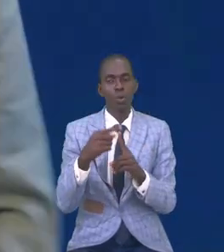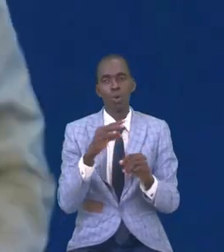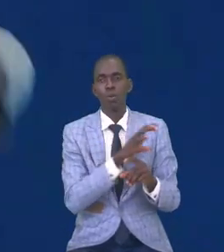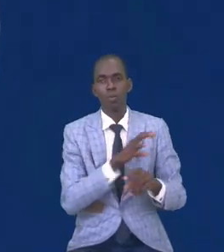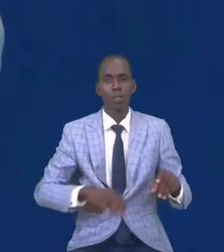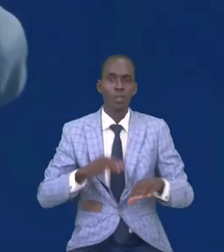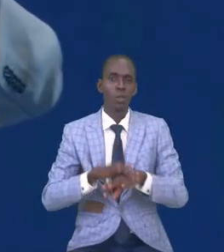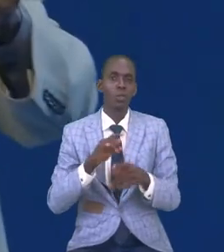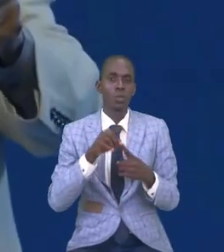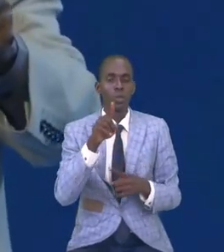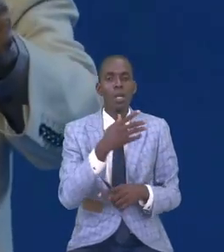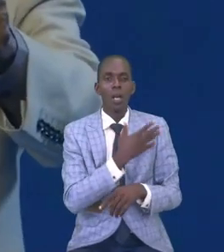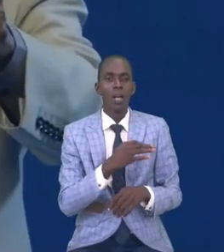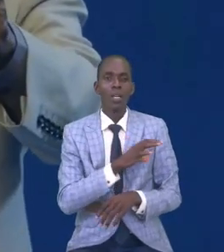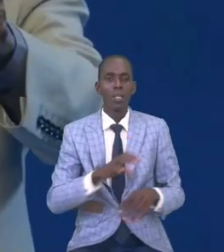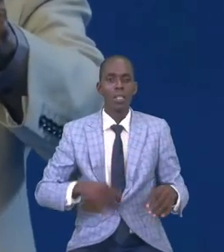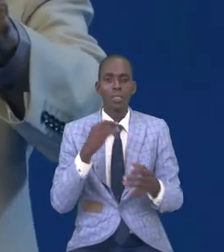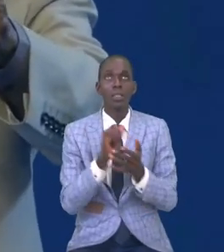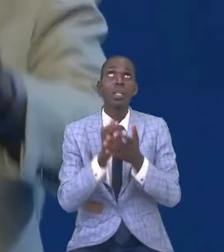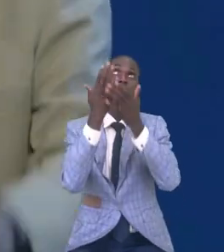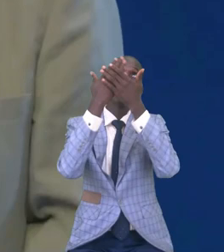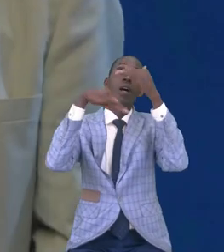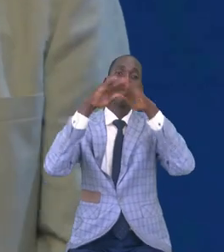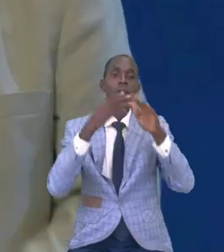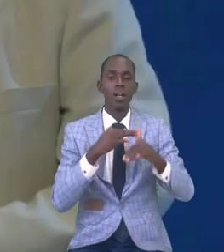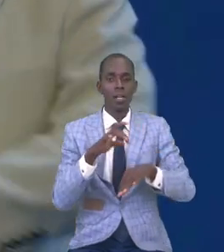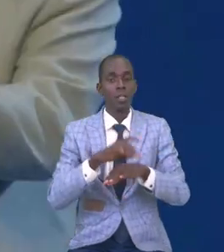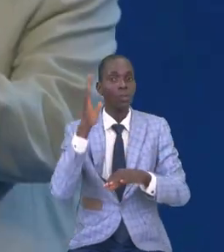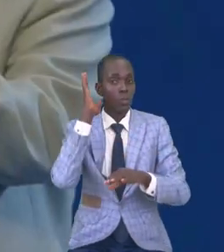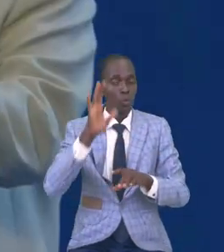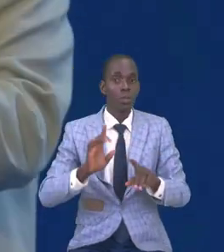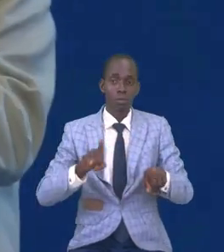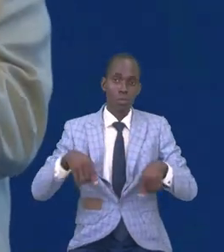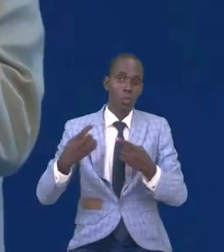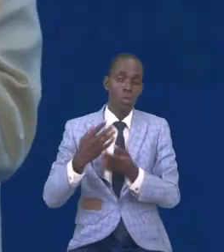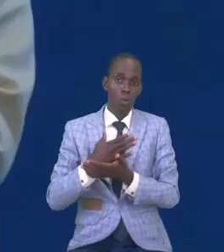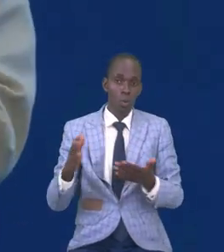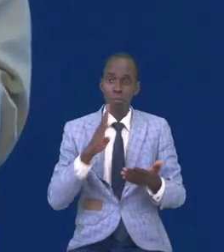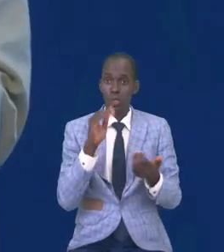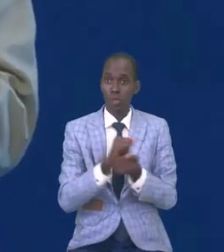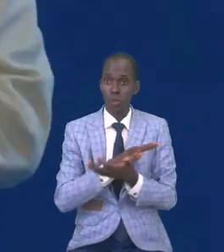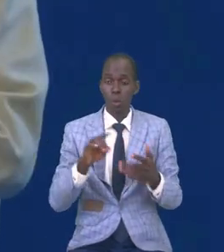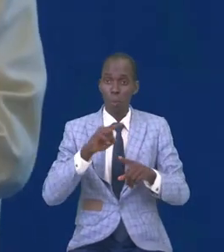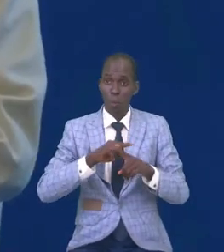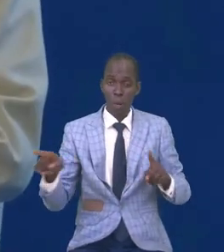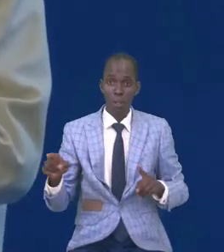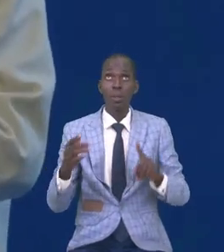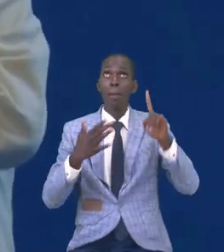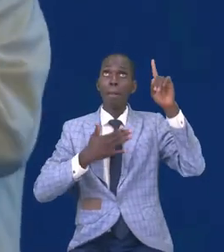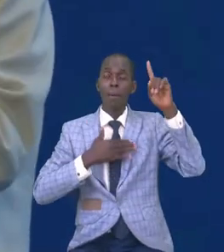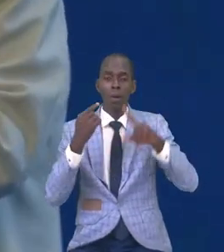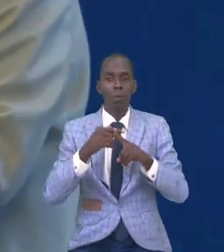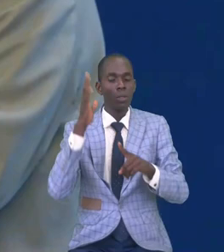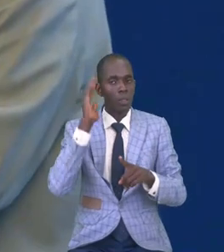unto you. And he said, heaven and earth shall pass away, but my word shall not pass